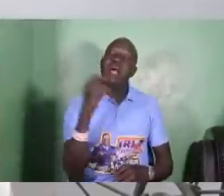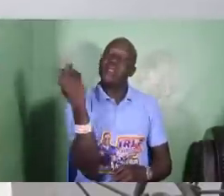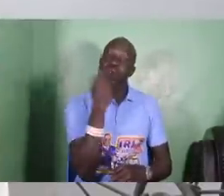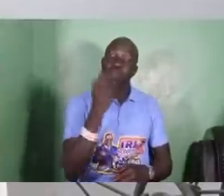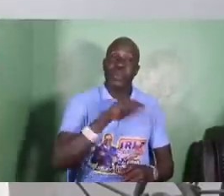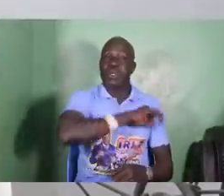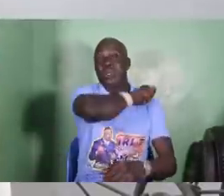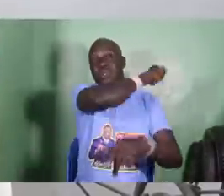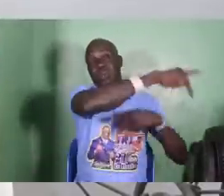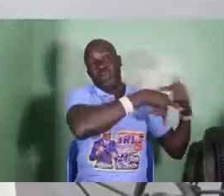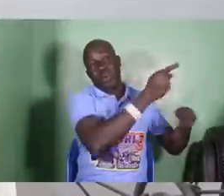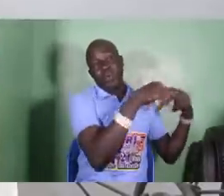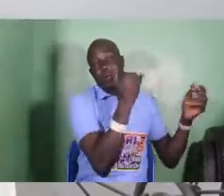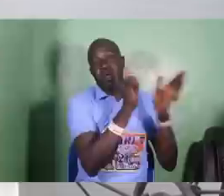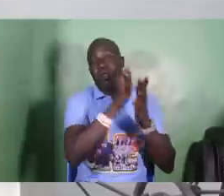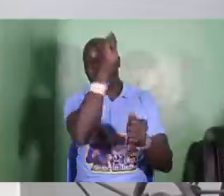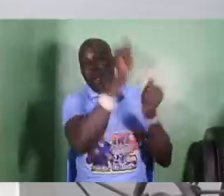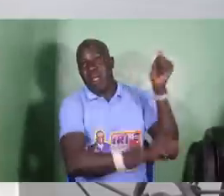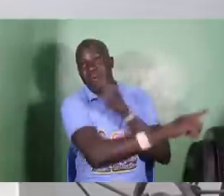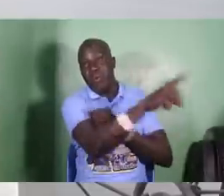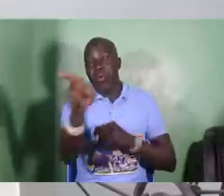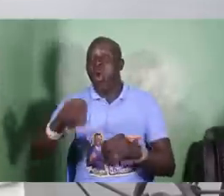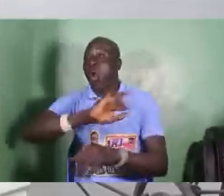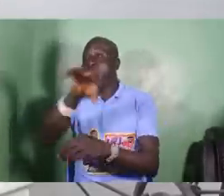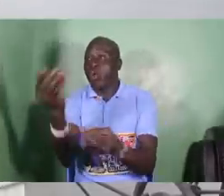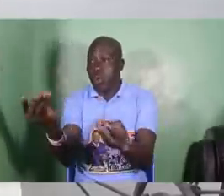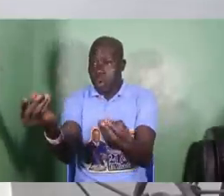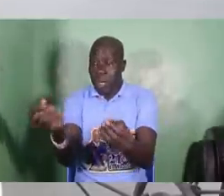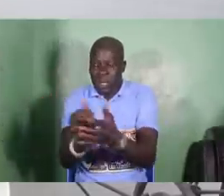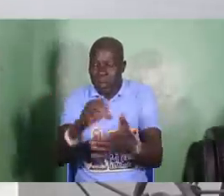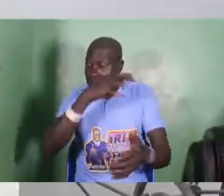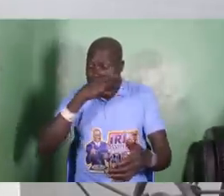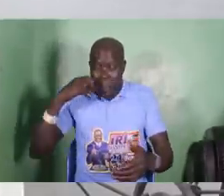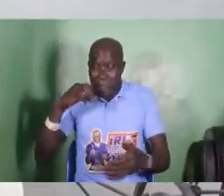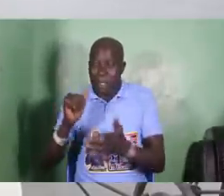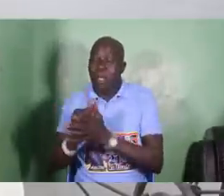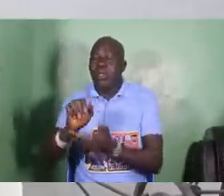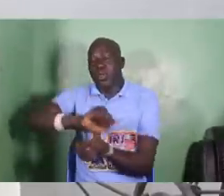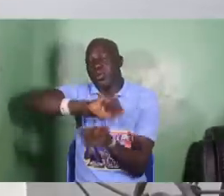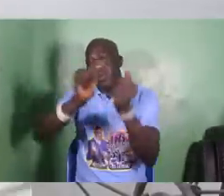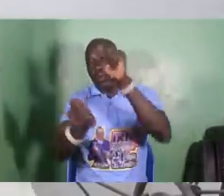I speak this prophecy to everyone. The land that has become desert,